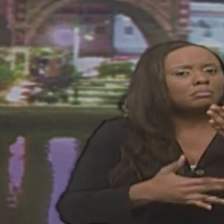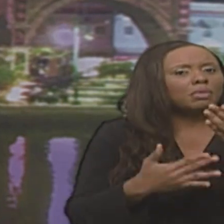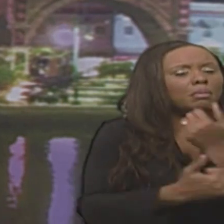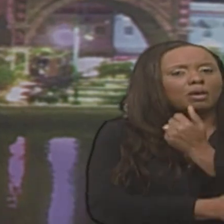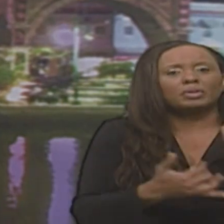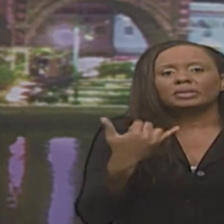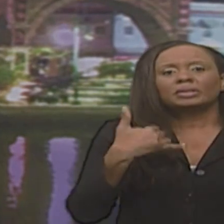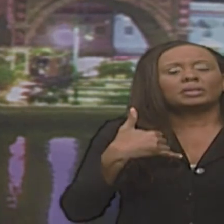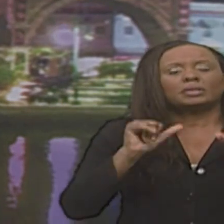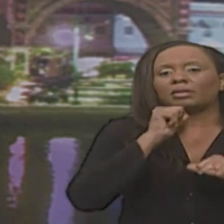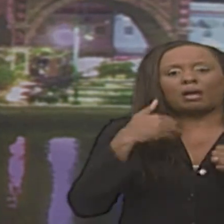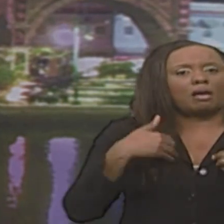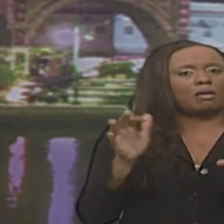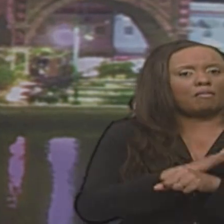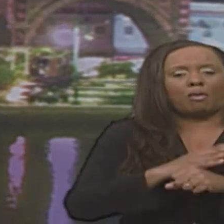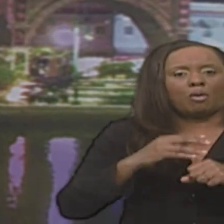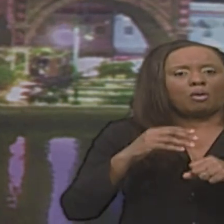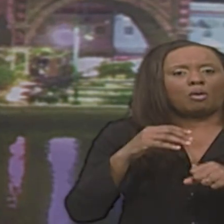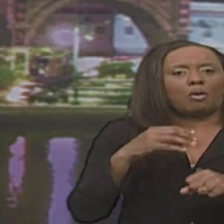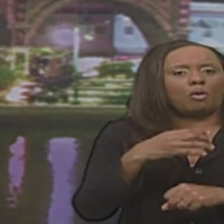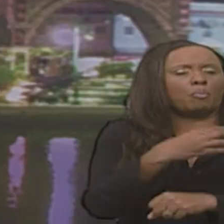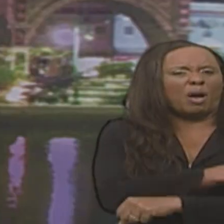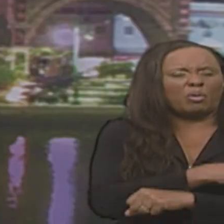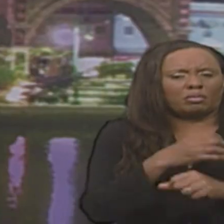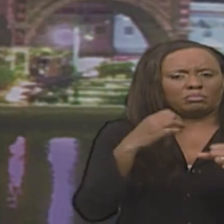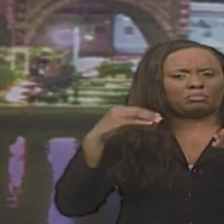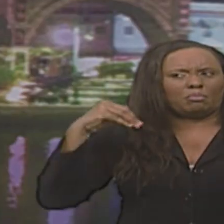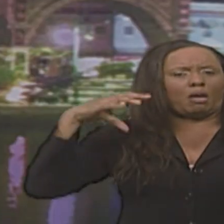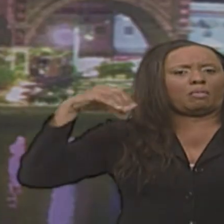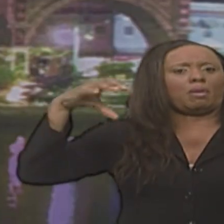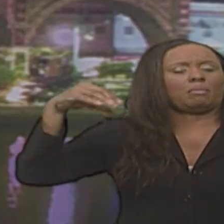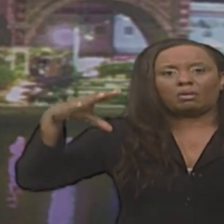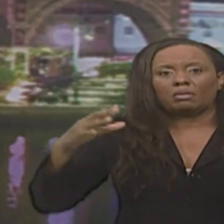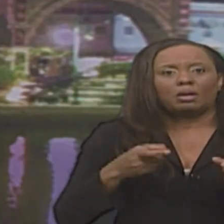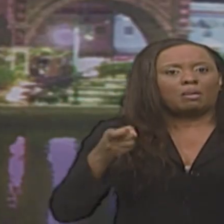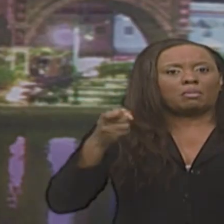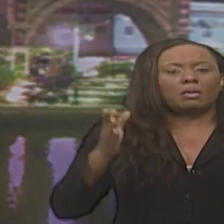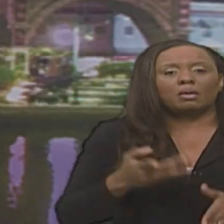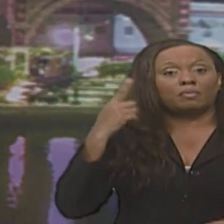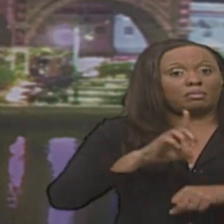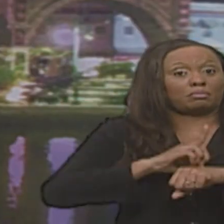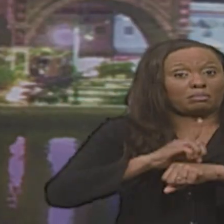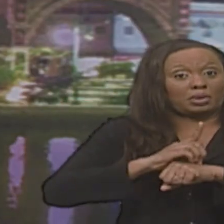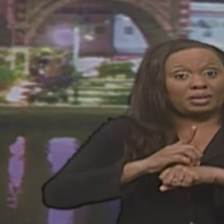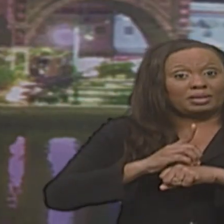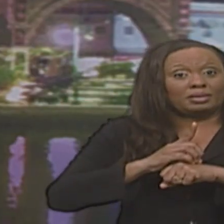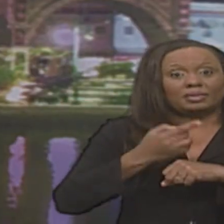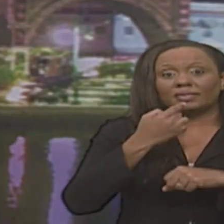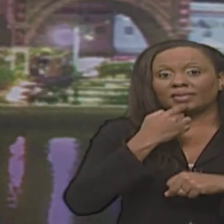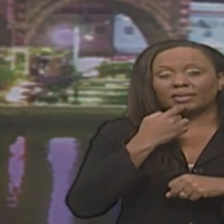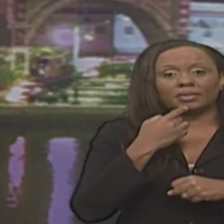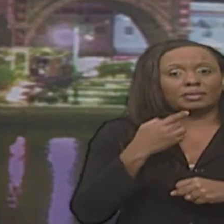efforts are being hampered. Generation manager of the Dominica Electricity Services Limited, Dave Stamp, says Domlec is